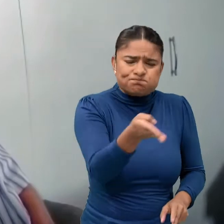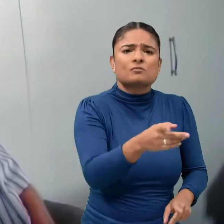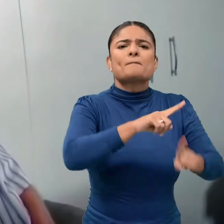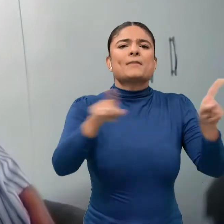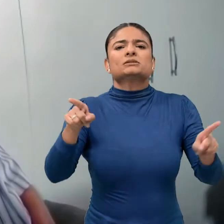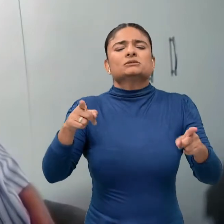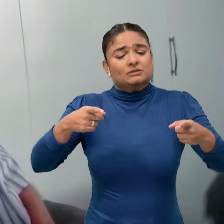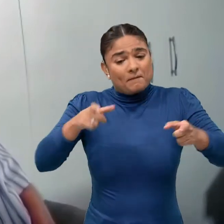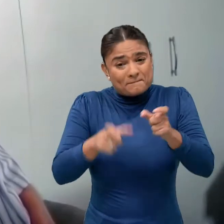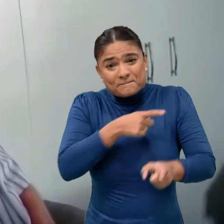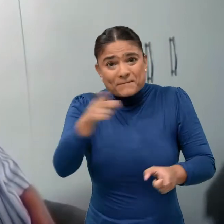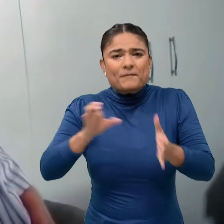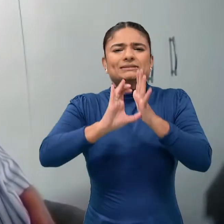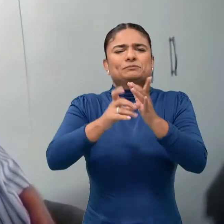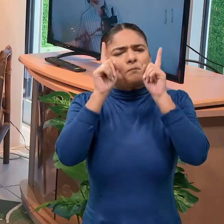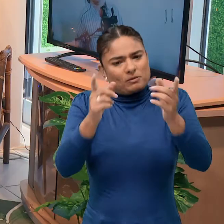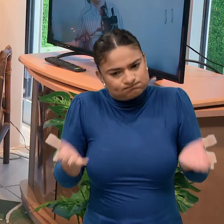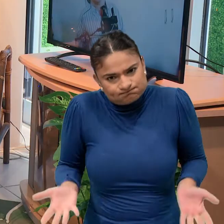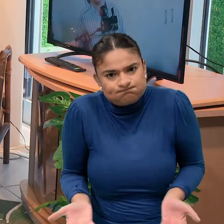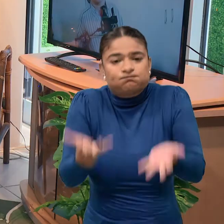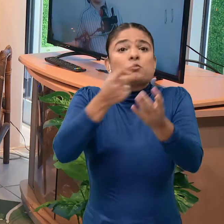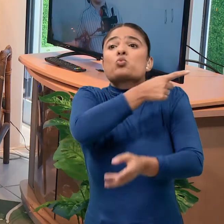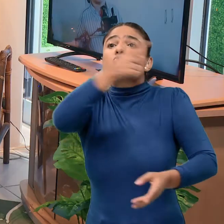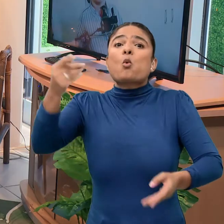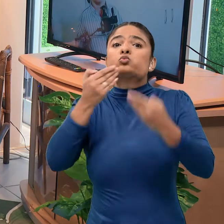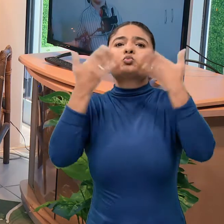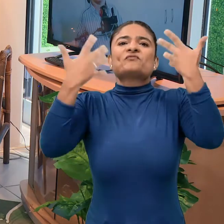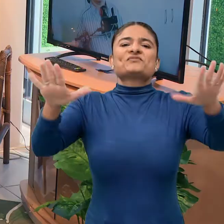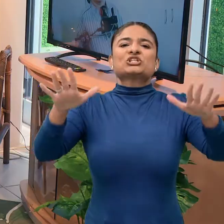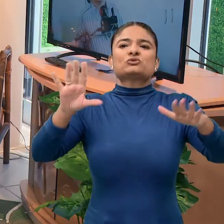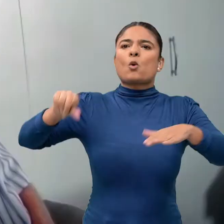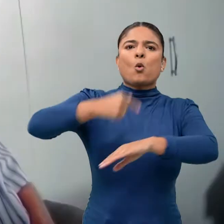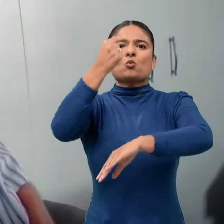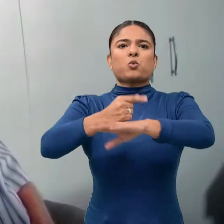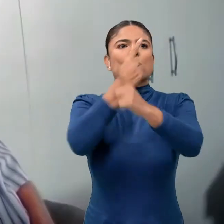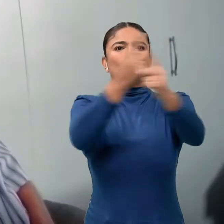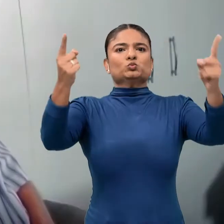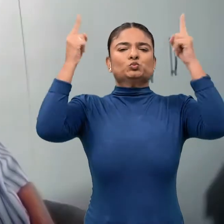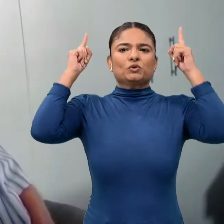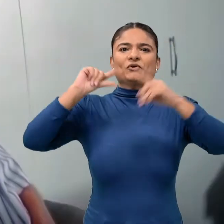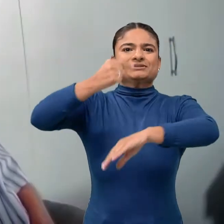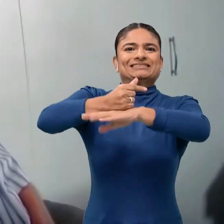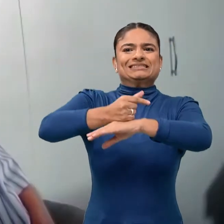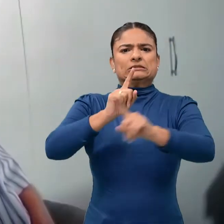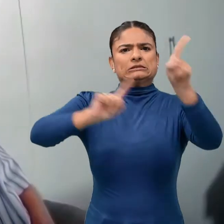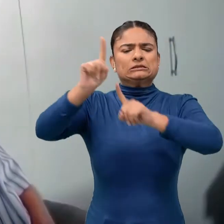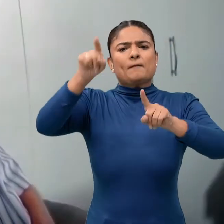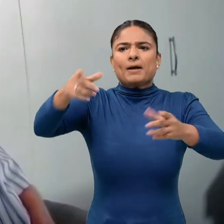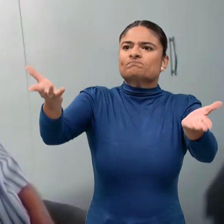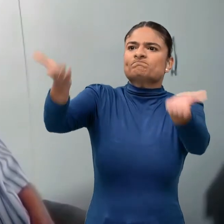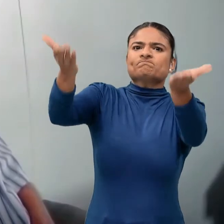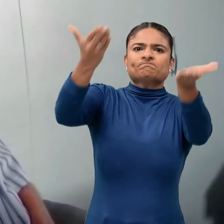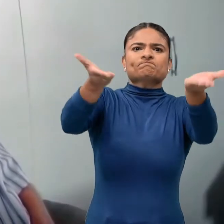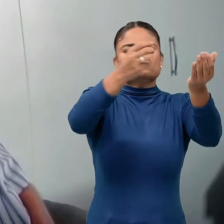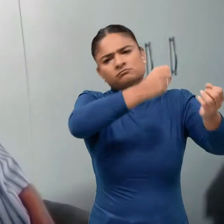to incorporate the topic of disability in higher education. In South Africa, we are constantly producing graduates, and fantastic